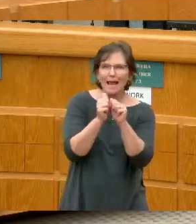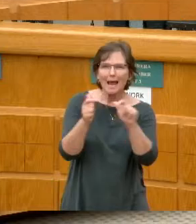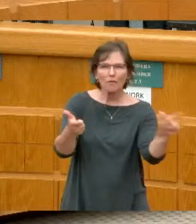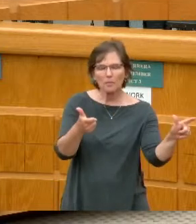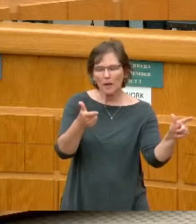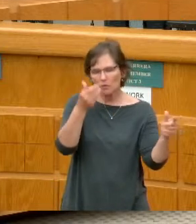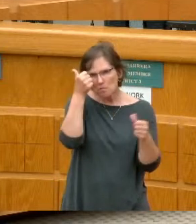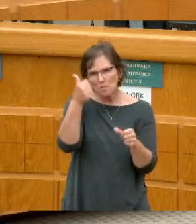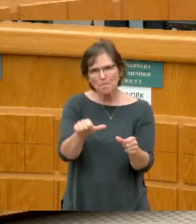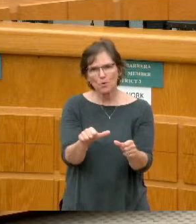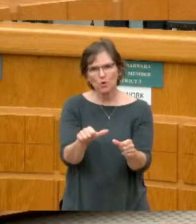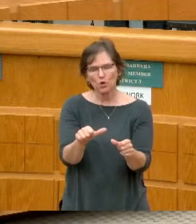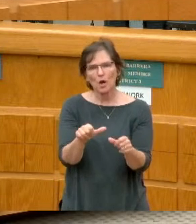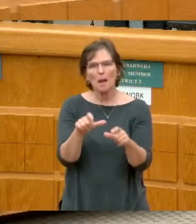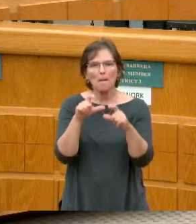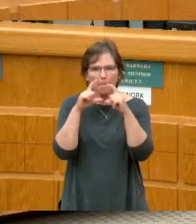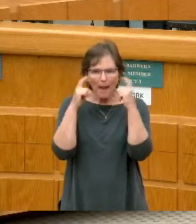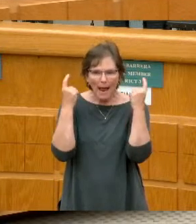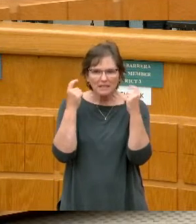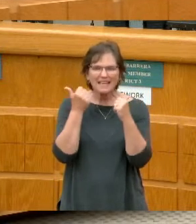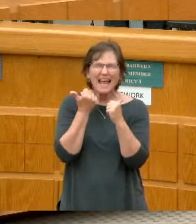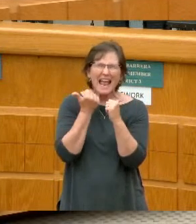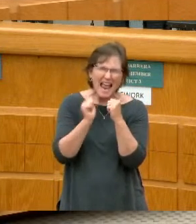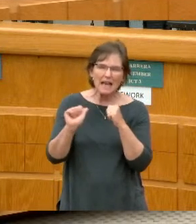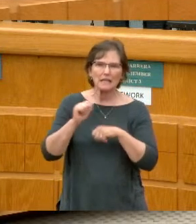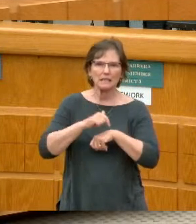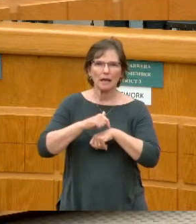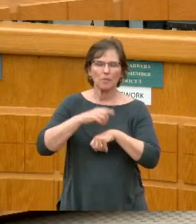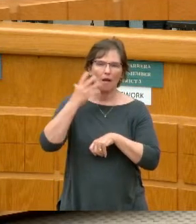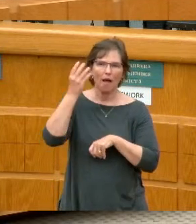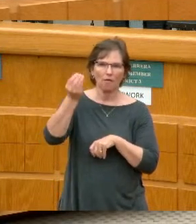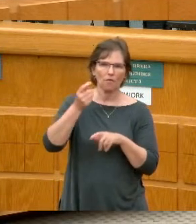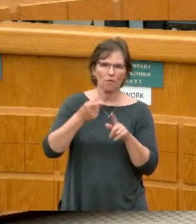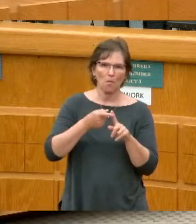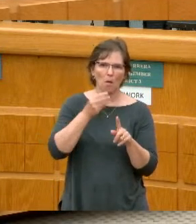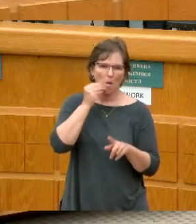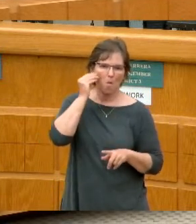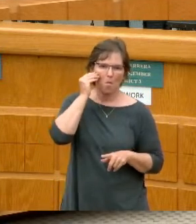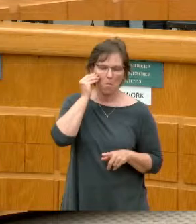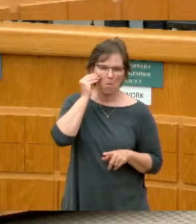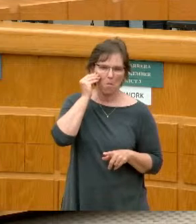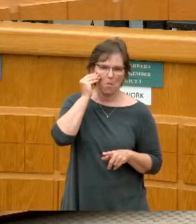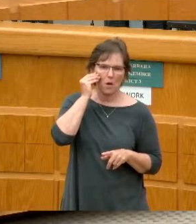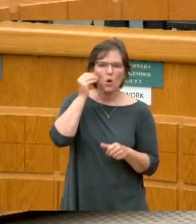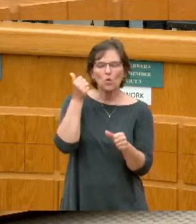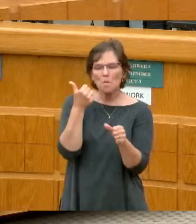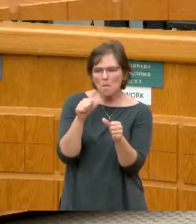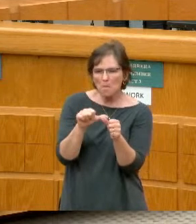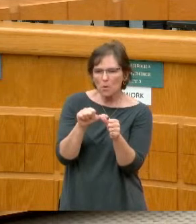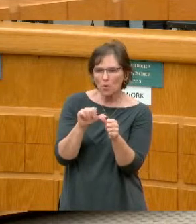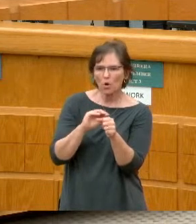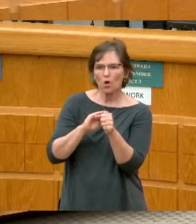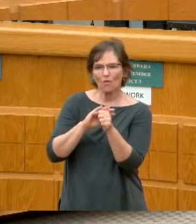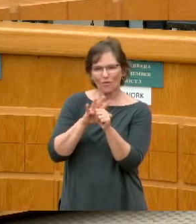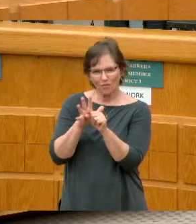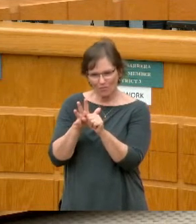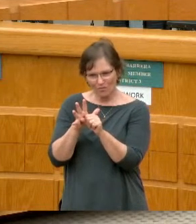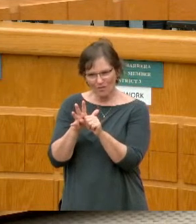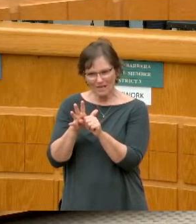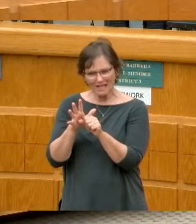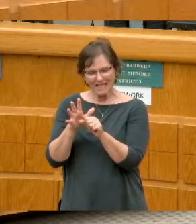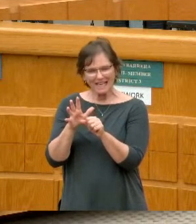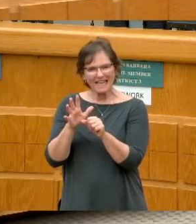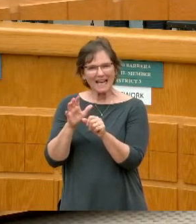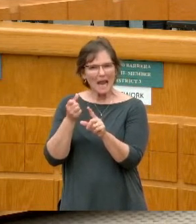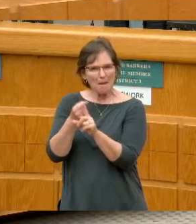at 1702 Horn Road. We already have over 140 individuals that are signed up for that.